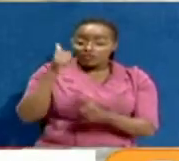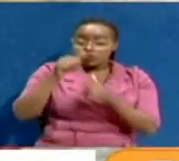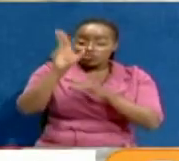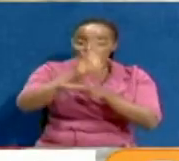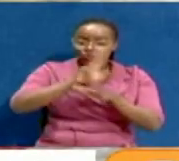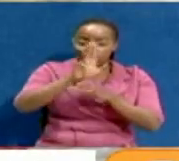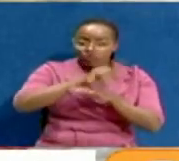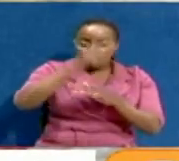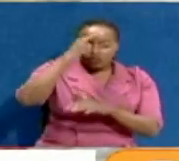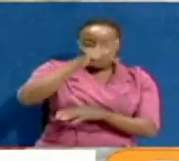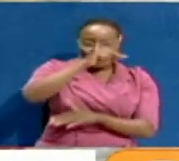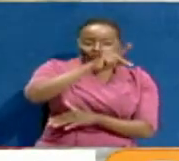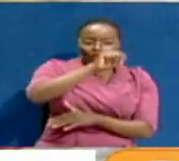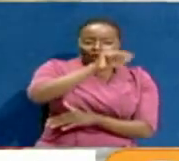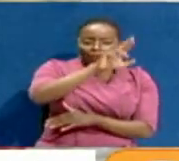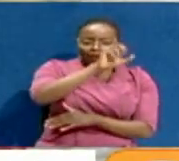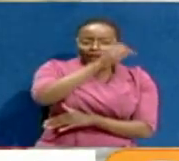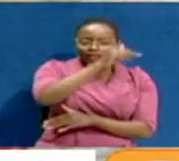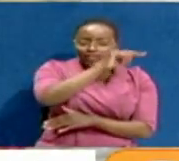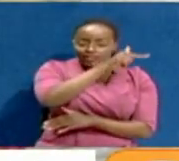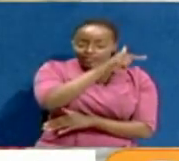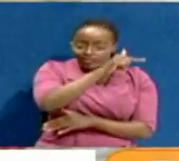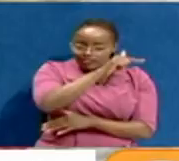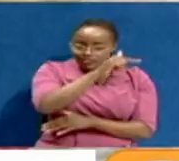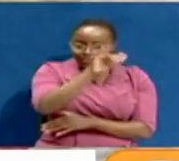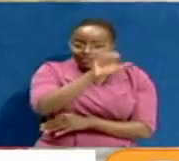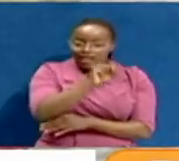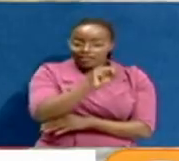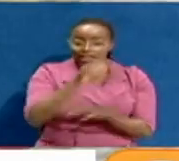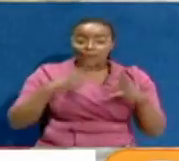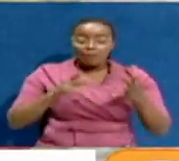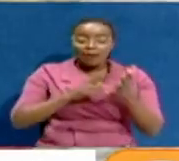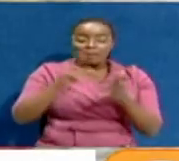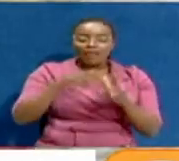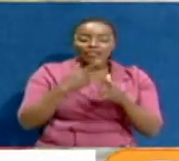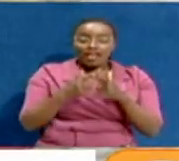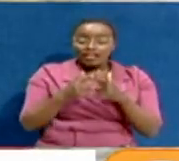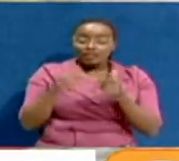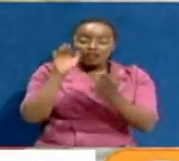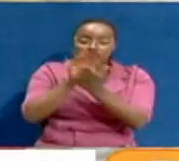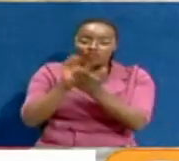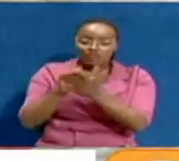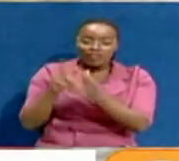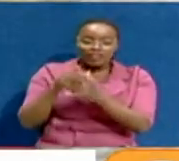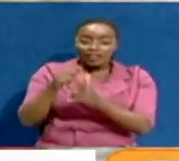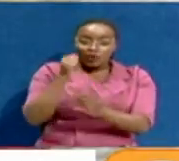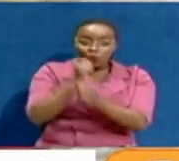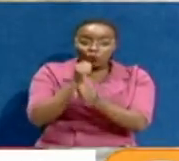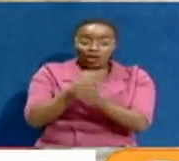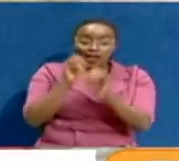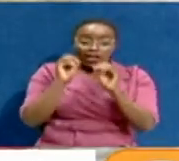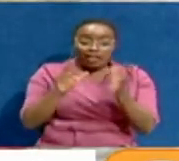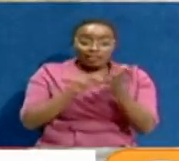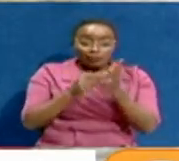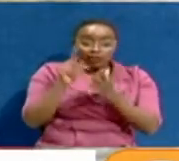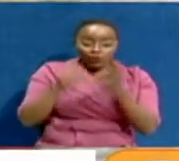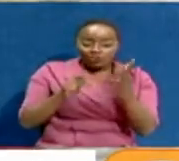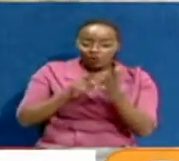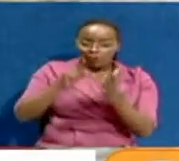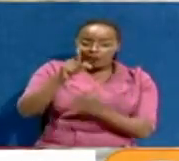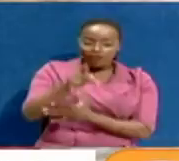for parasites. We call it ivermectin, and people are buying it and stocking it. It does not work, so do not